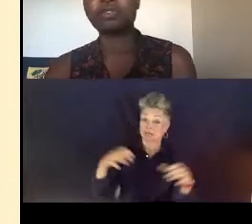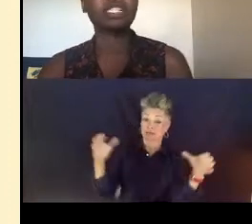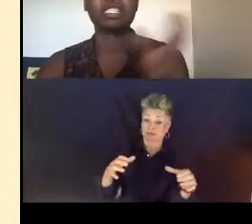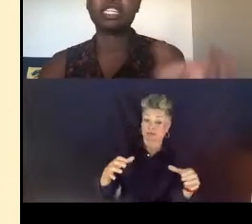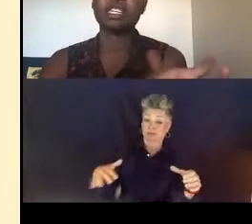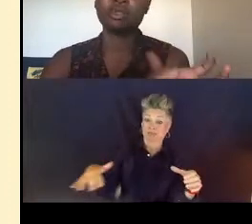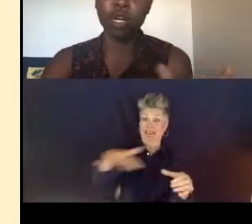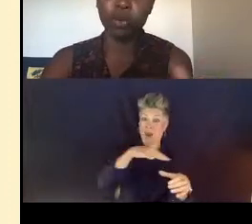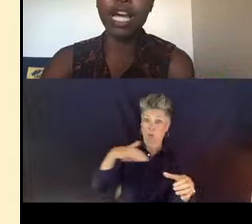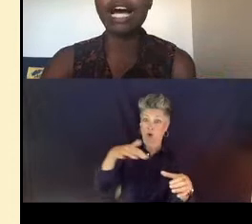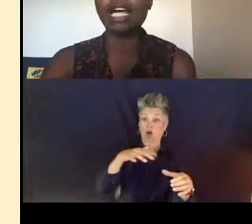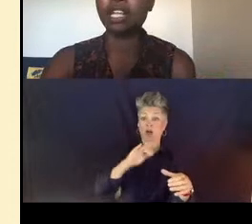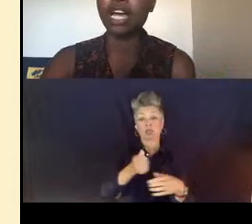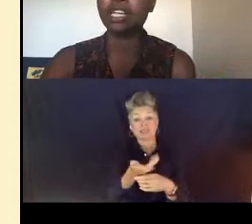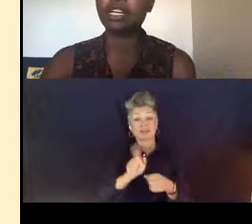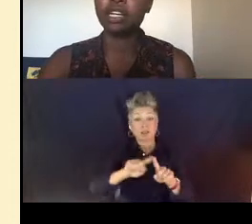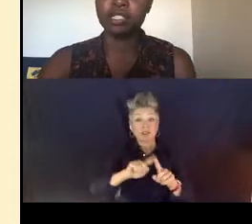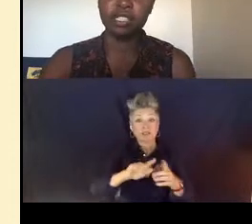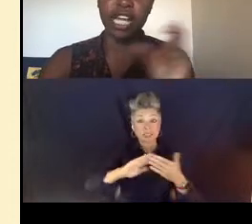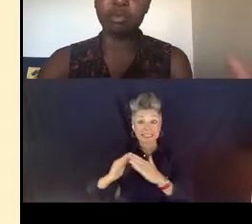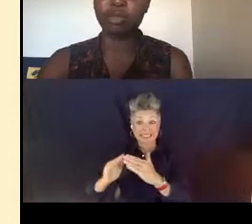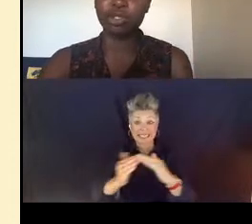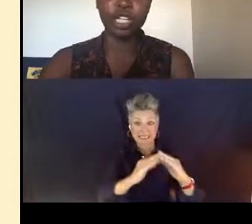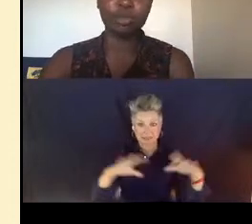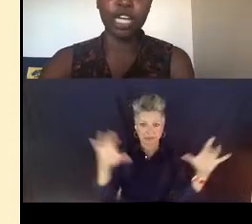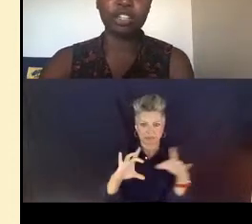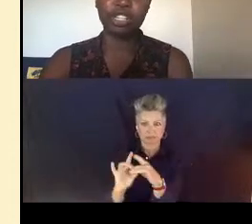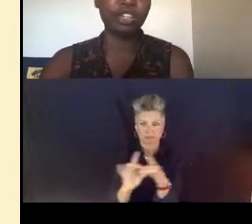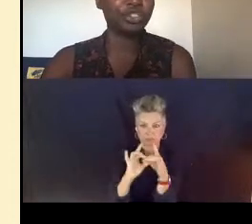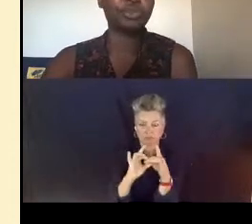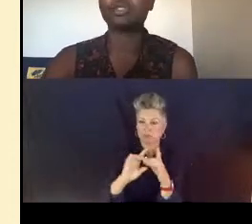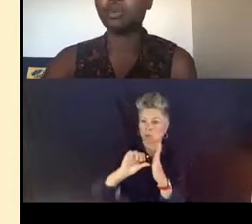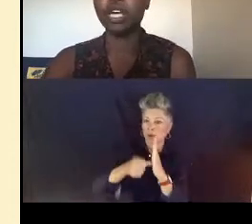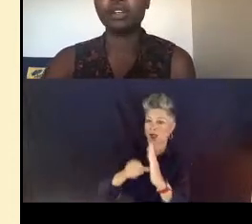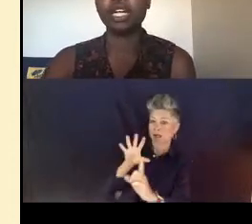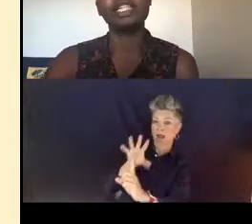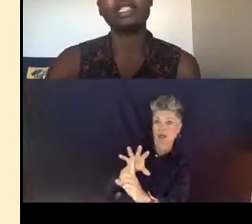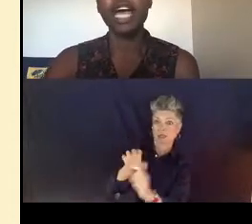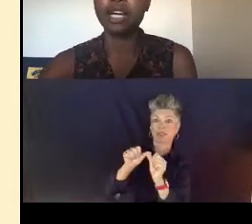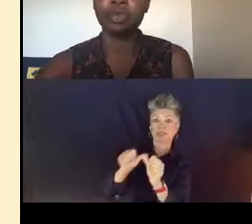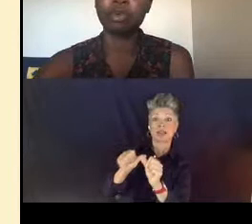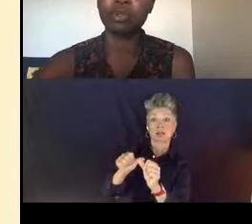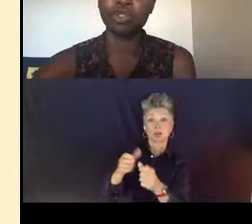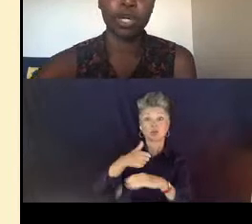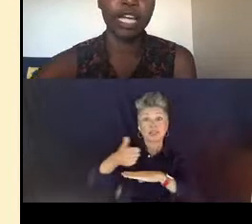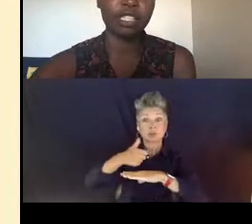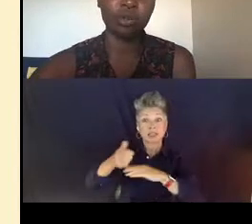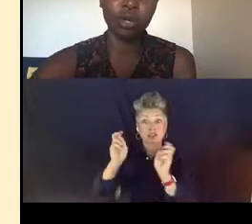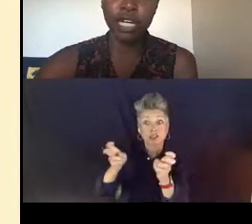of cities where we highlight sustainable transportation issues. So whether it's